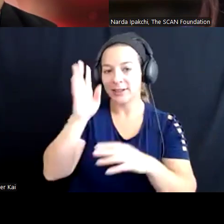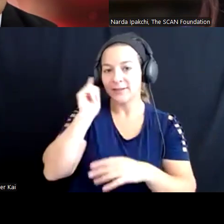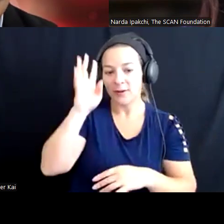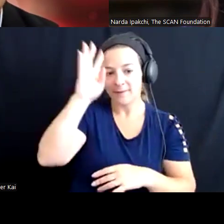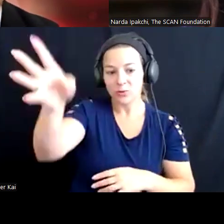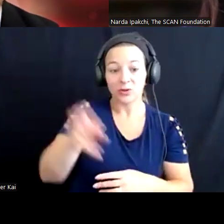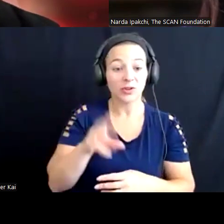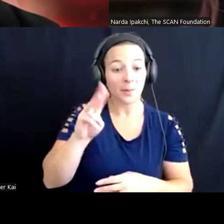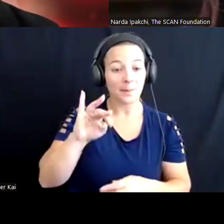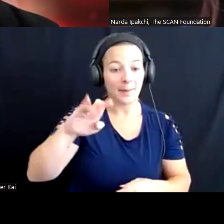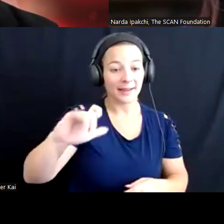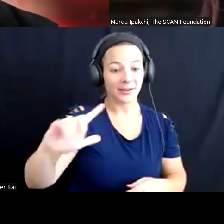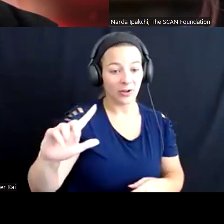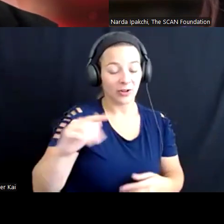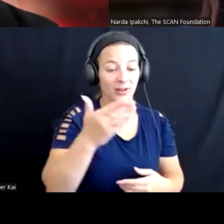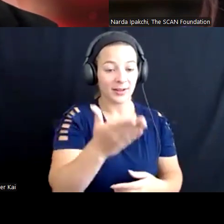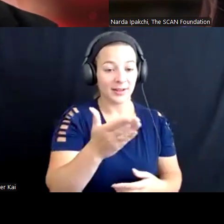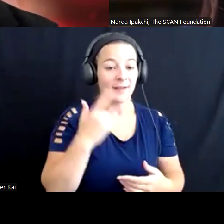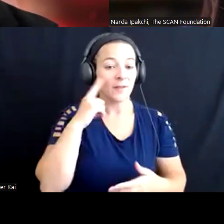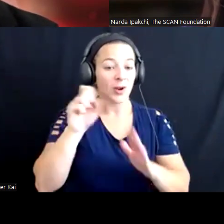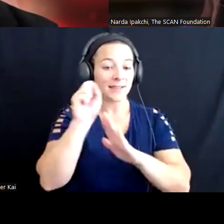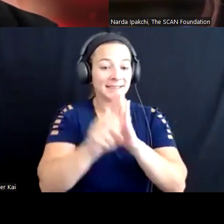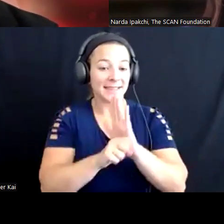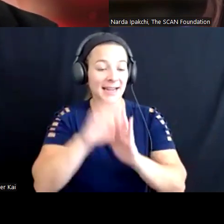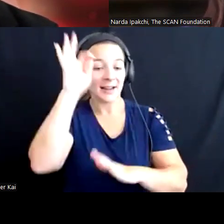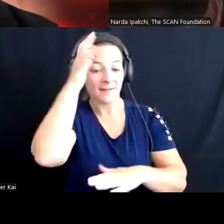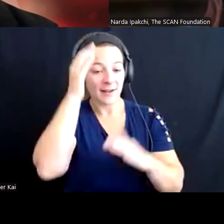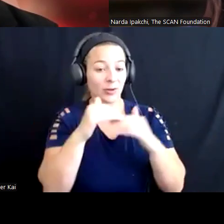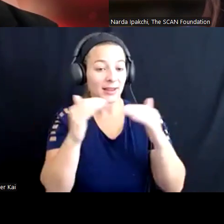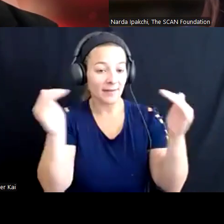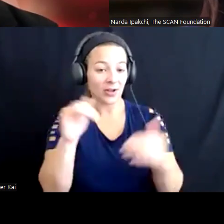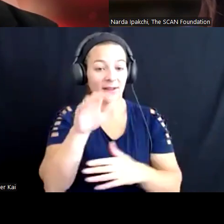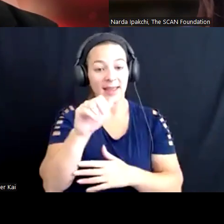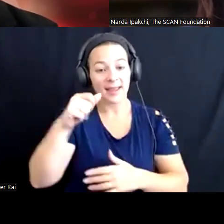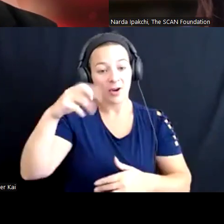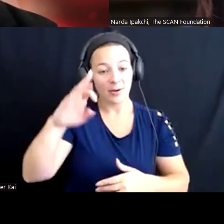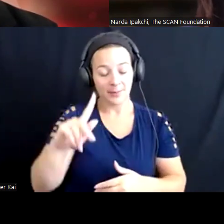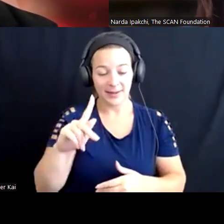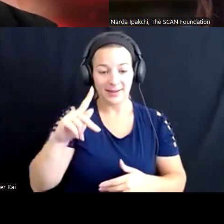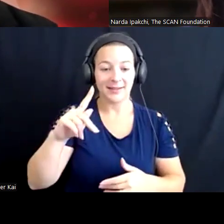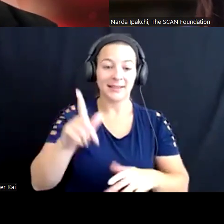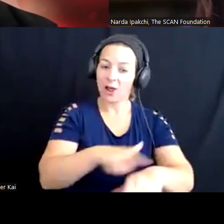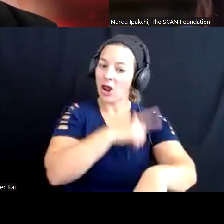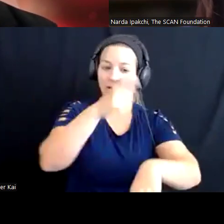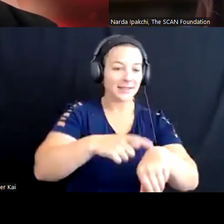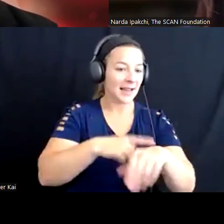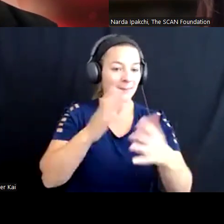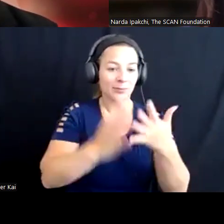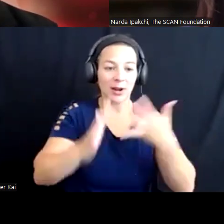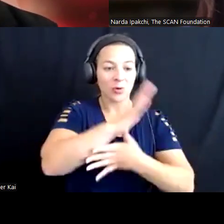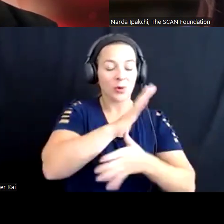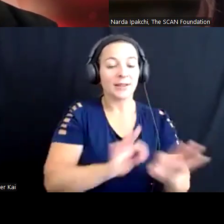Michael, turning to you, at the state and federal level, AARP has long prioritized the importance of addressing our